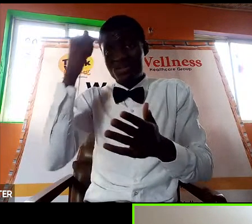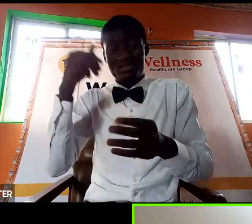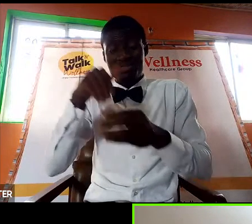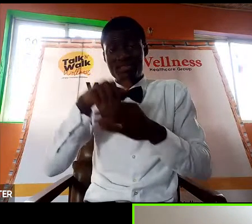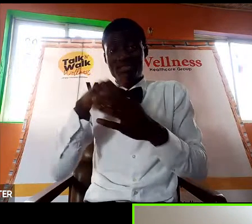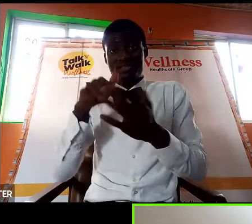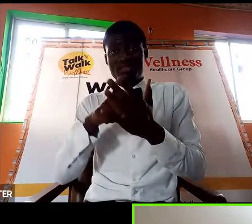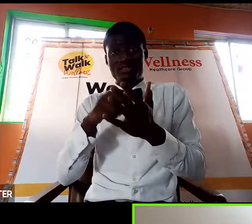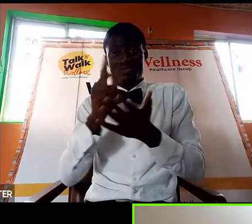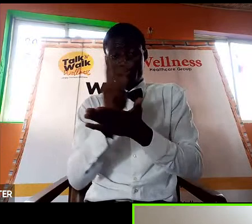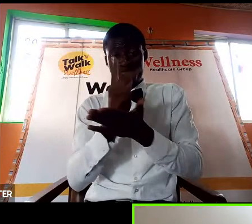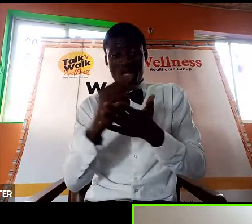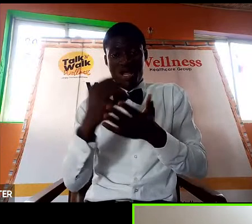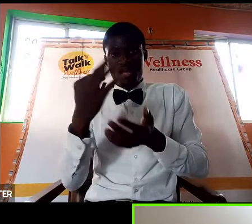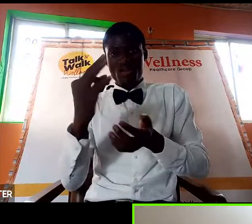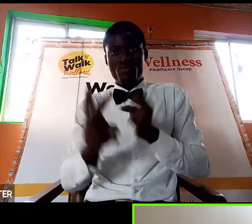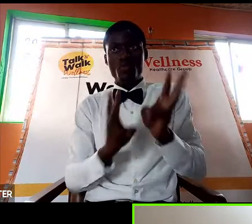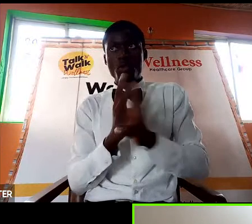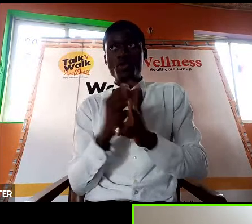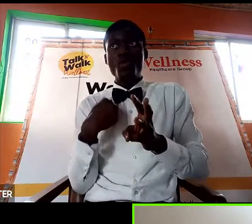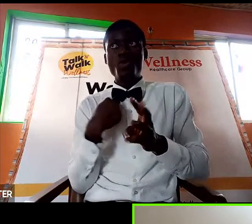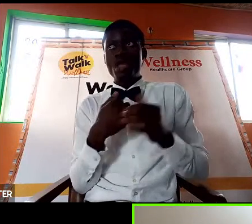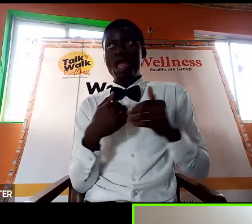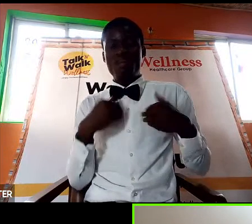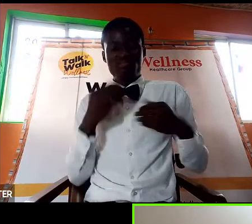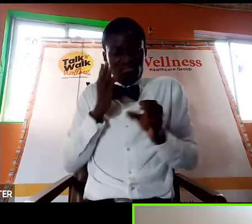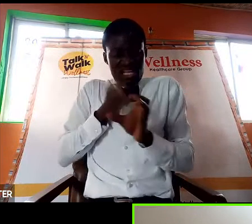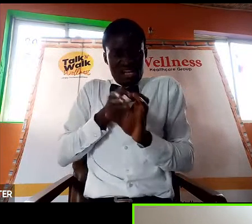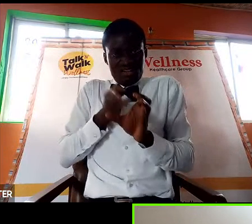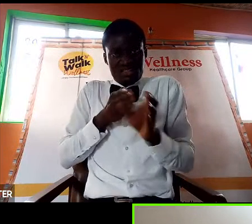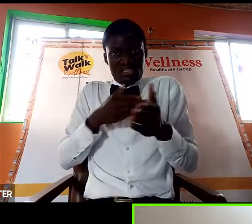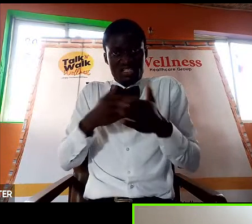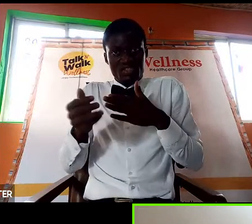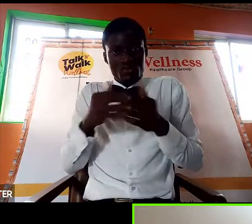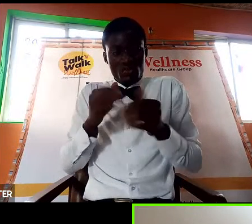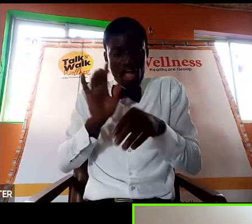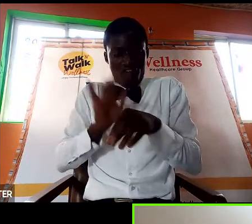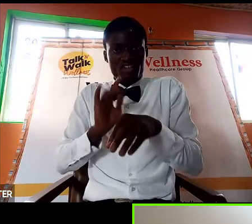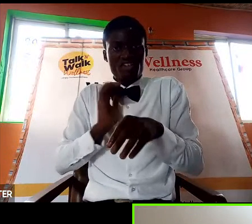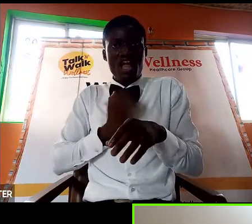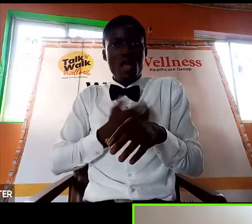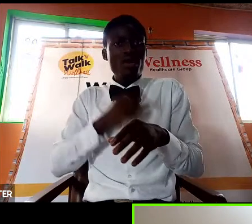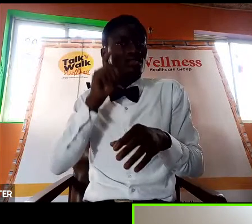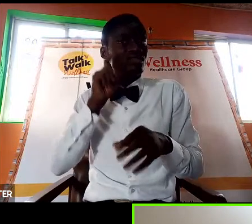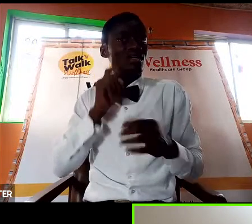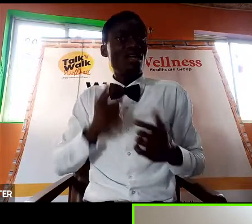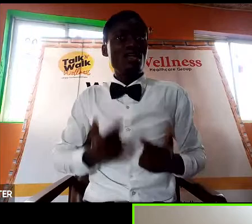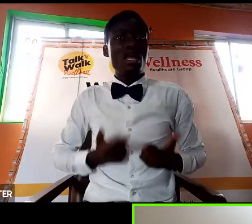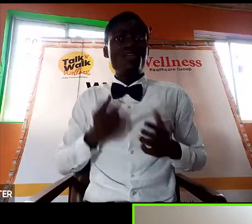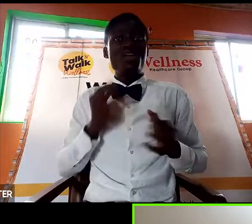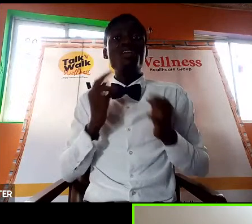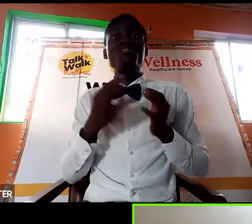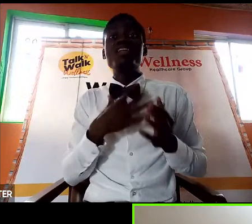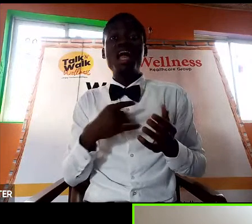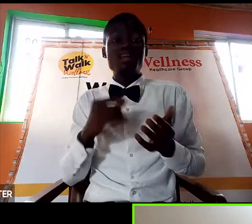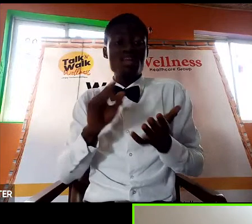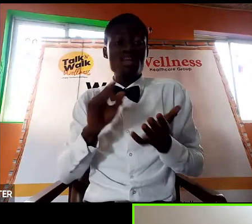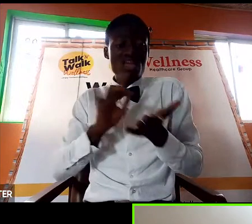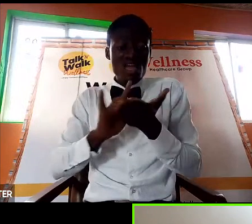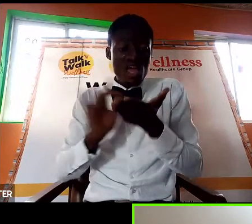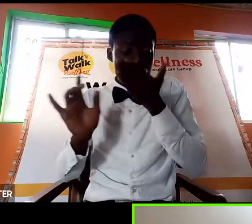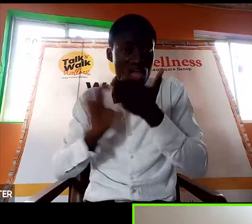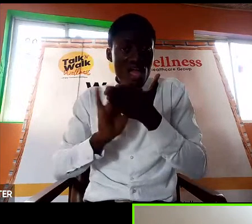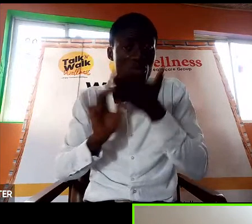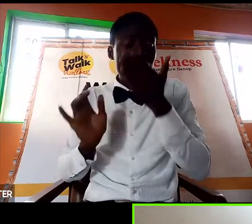psychological issues that are affecting our sexual life. And if you like, we take all the medications from now till next year. If you don't deal with the underlying psychological